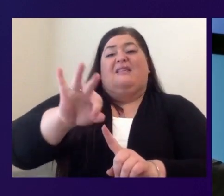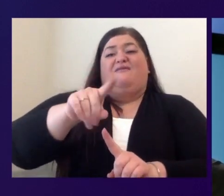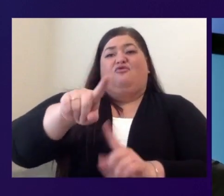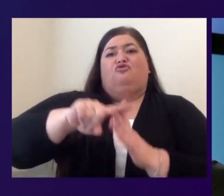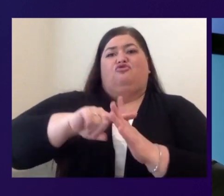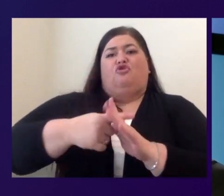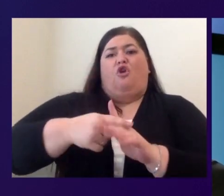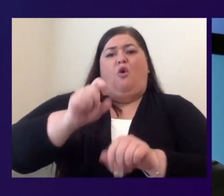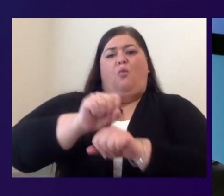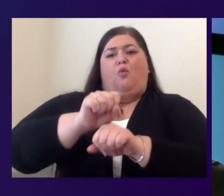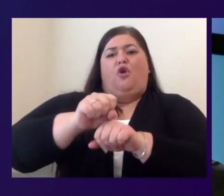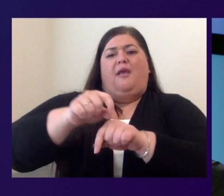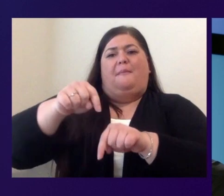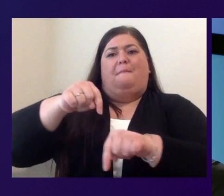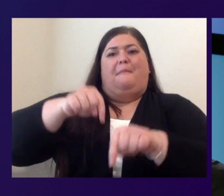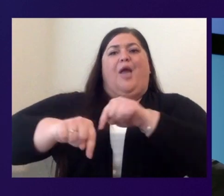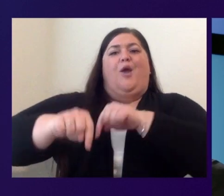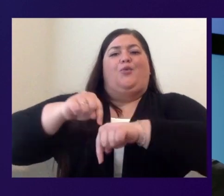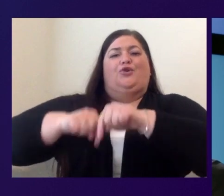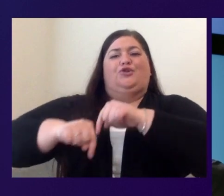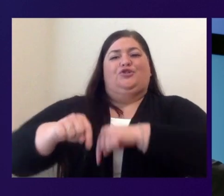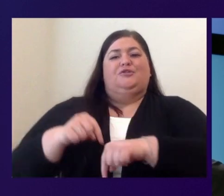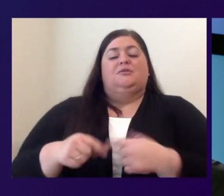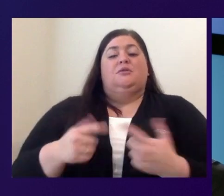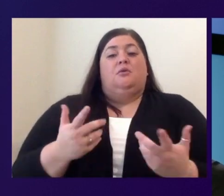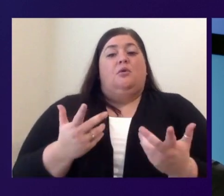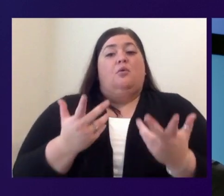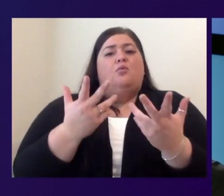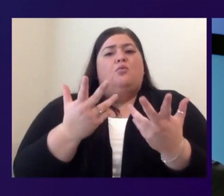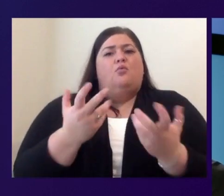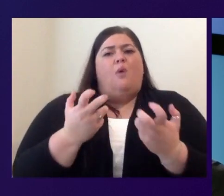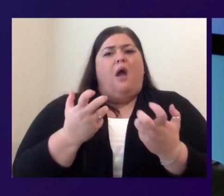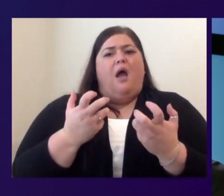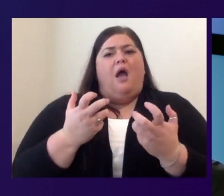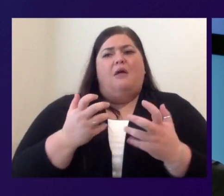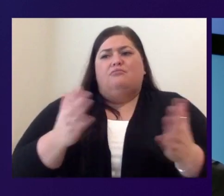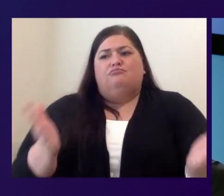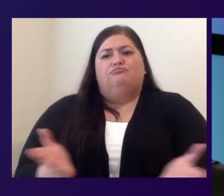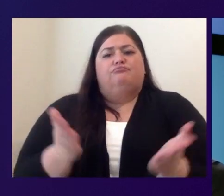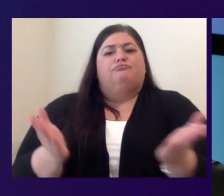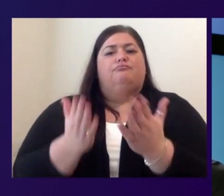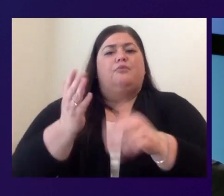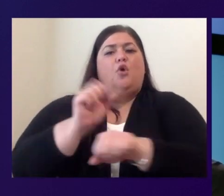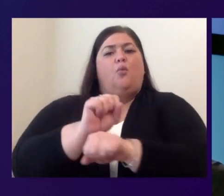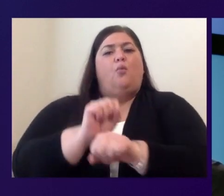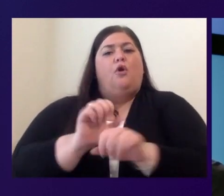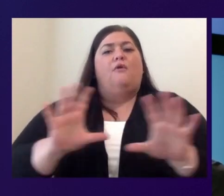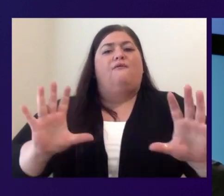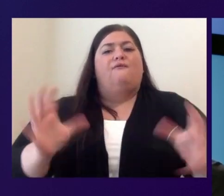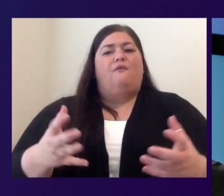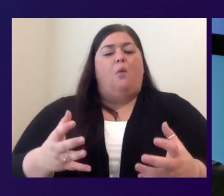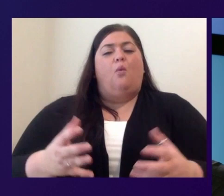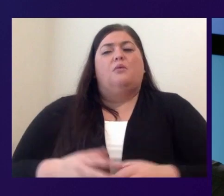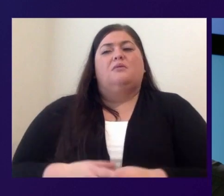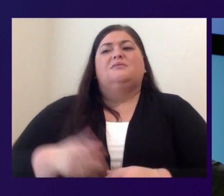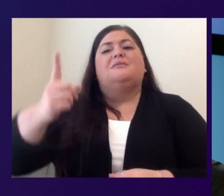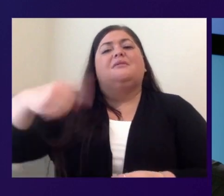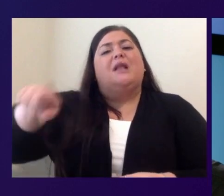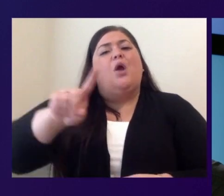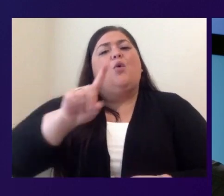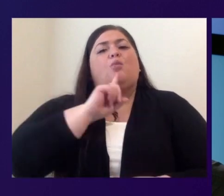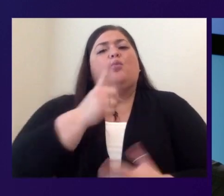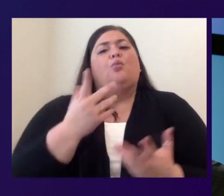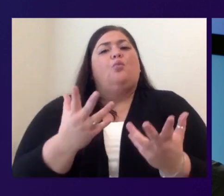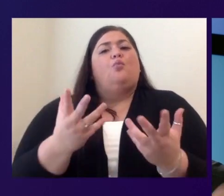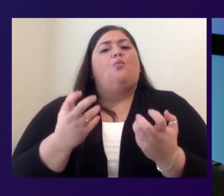come to us like, hey, I want to enable my workforce, what they really want from us is that, hey, give me solutions that are